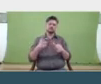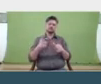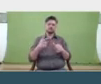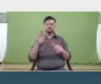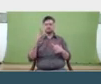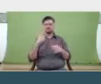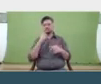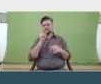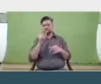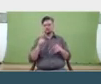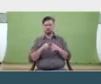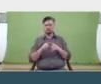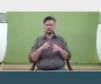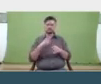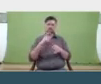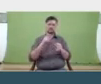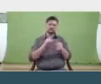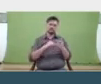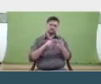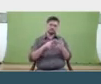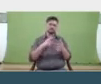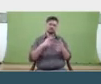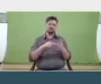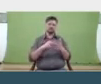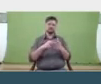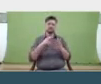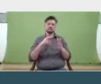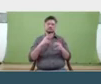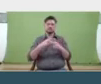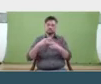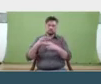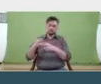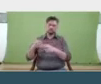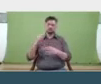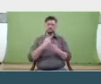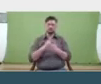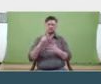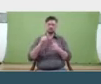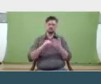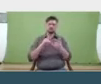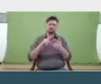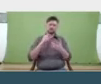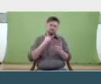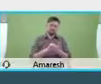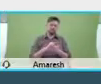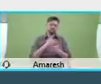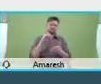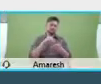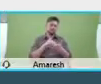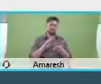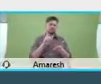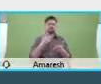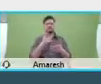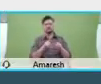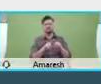okay every noun's must have a case if that noun you know if if it is uh let's say